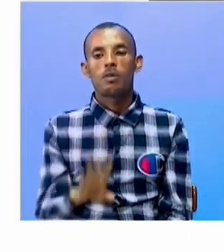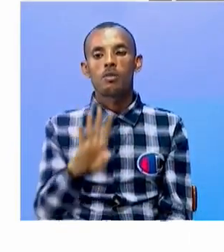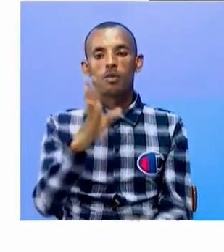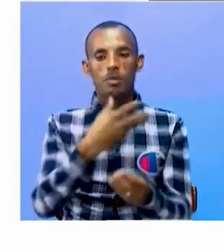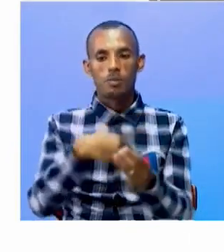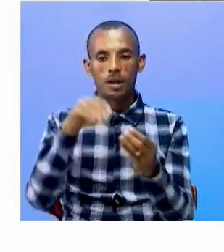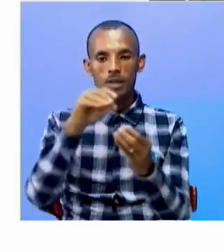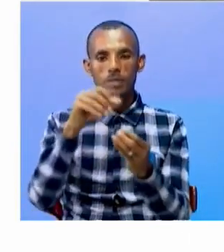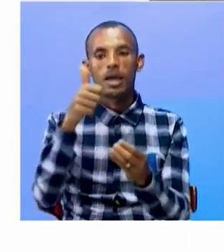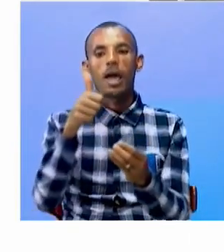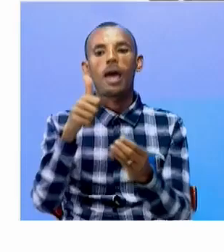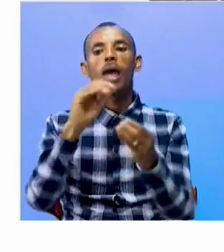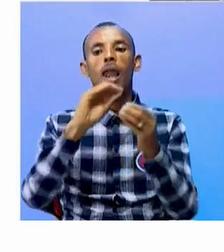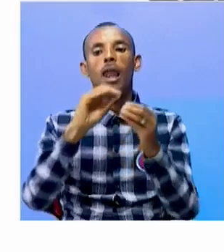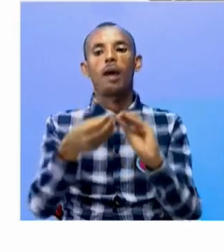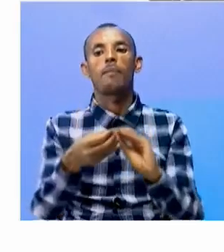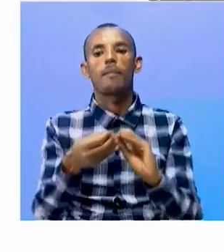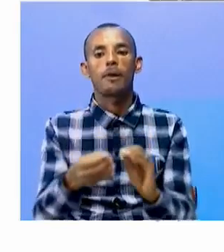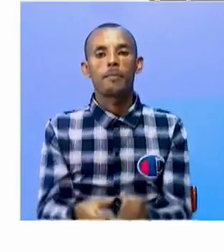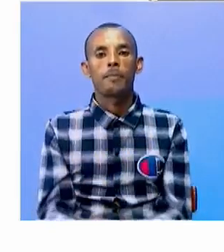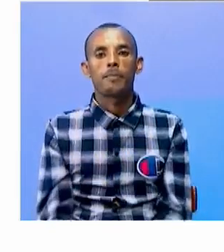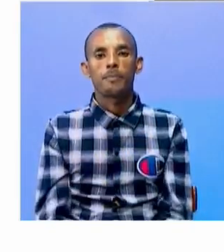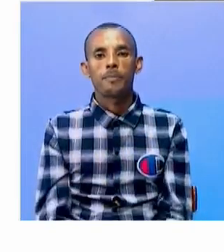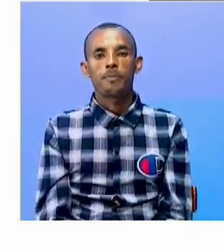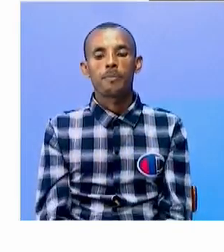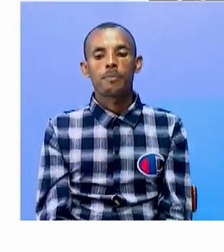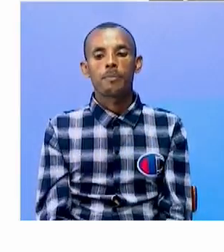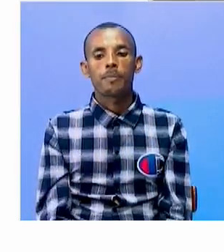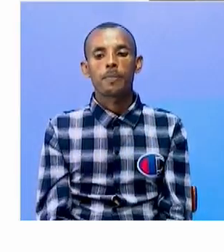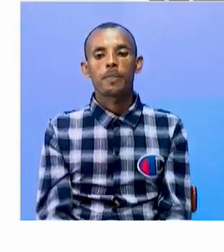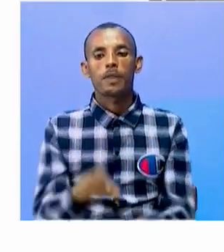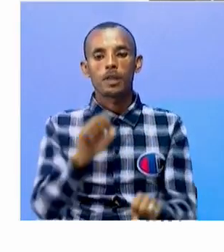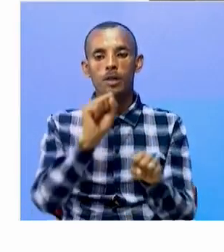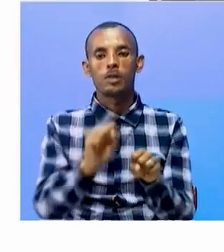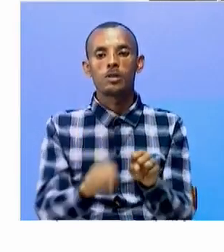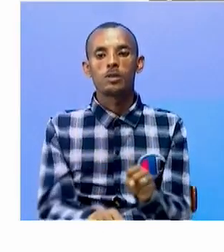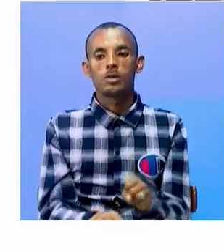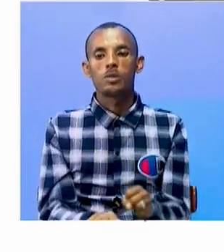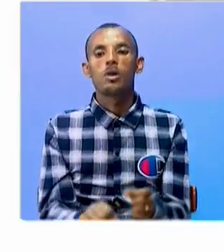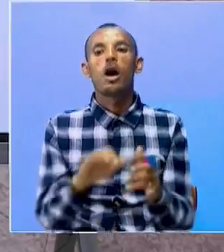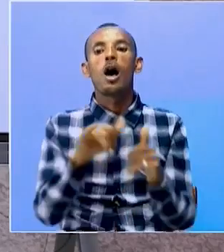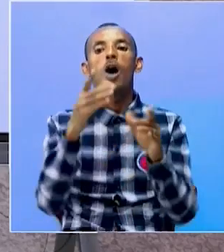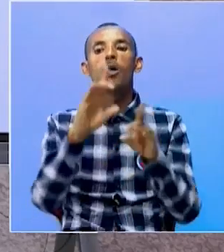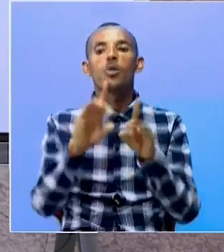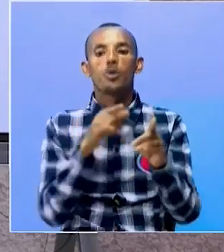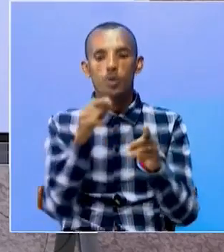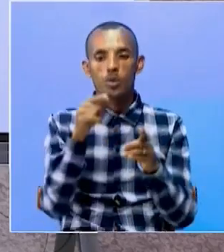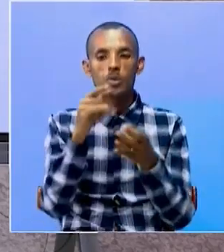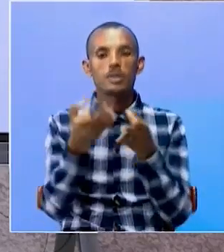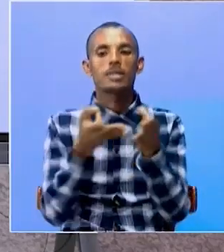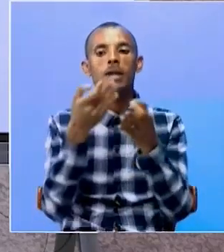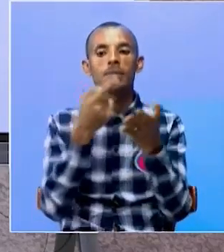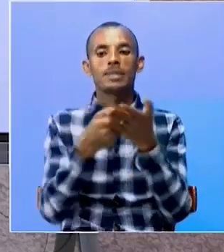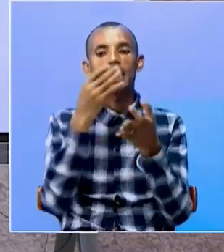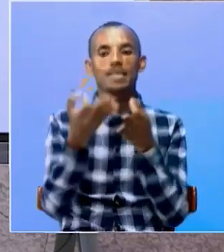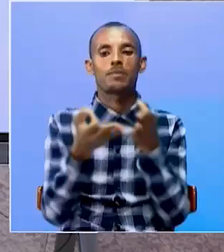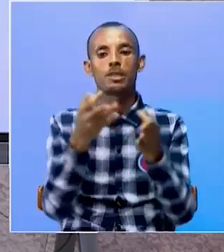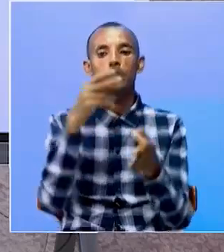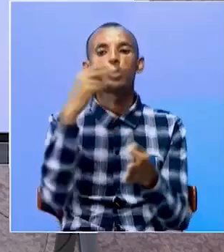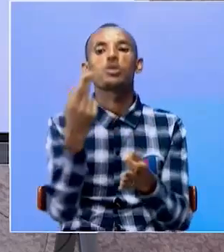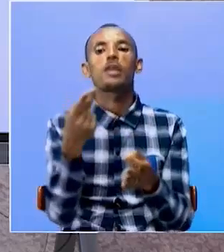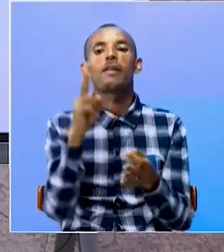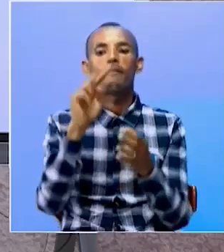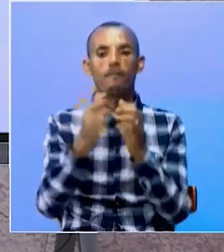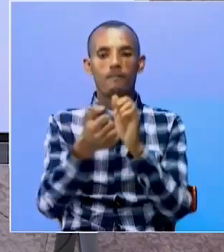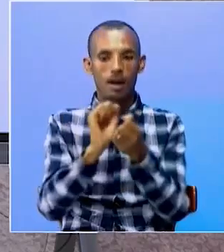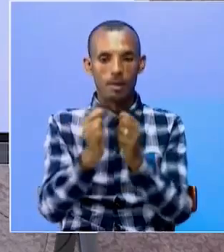plus a number. So, how do you describe this expression using